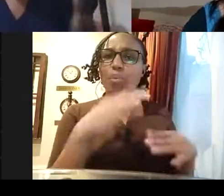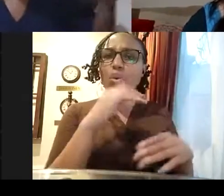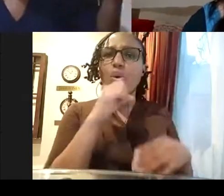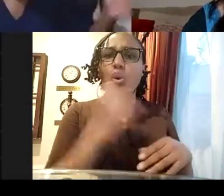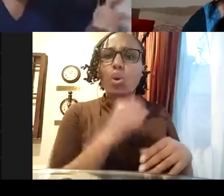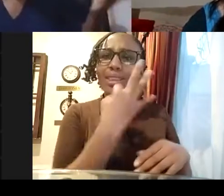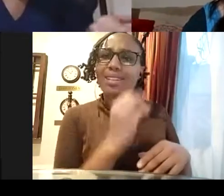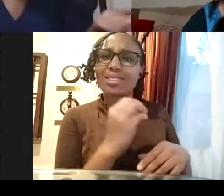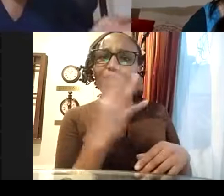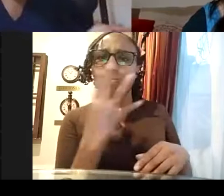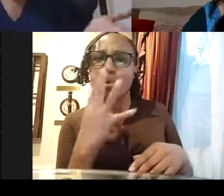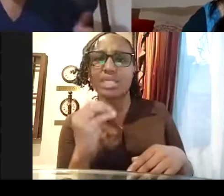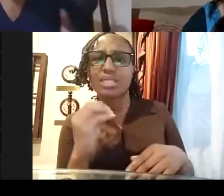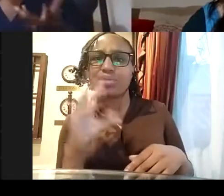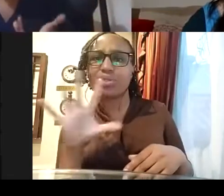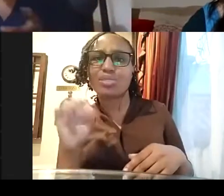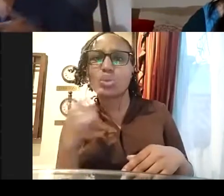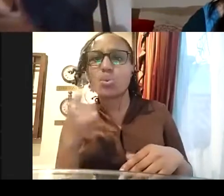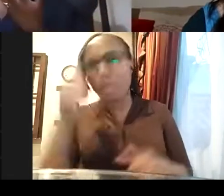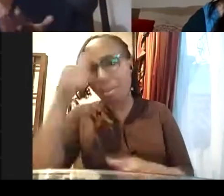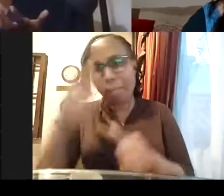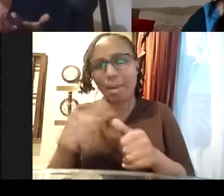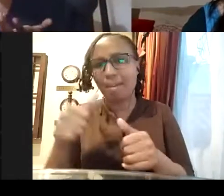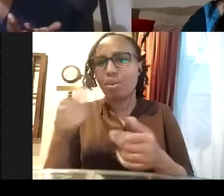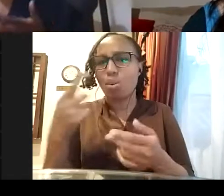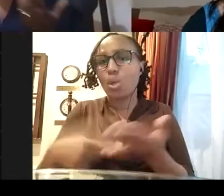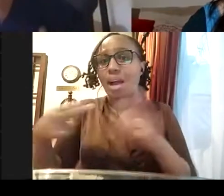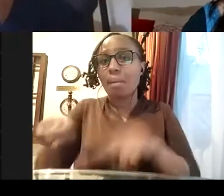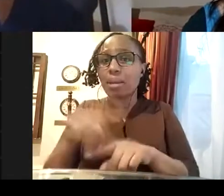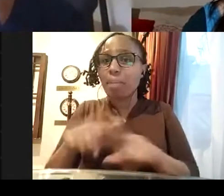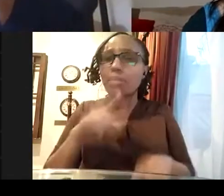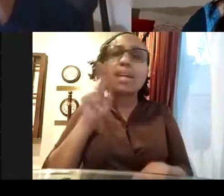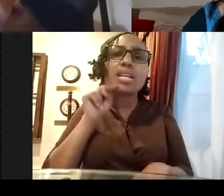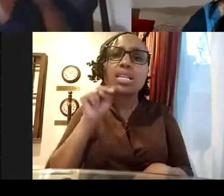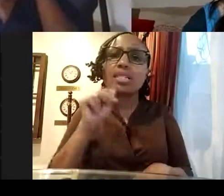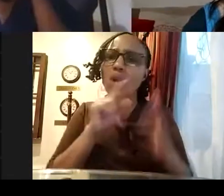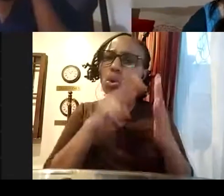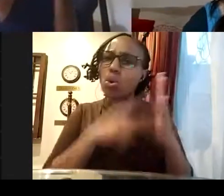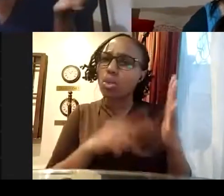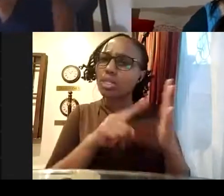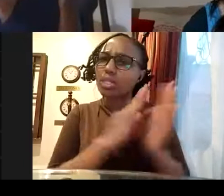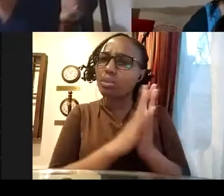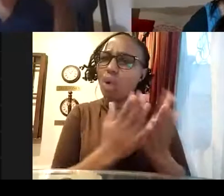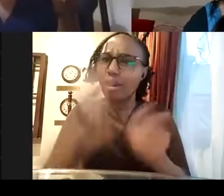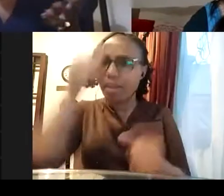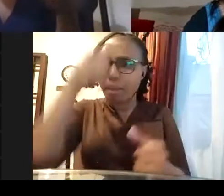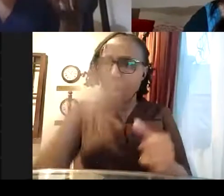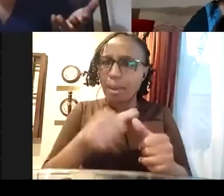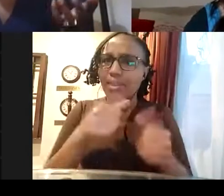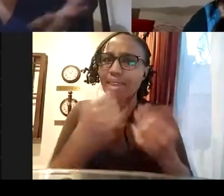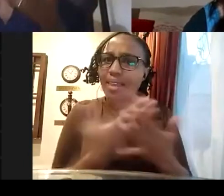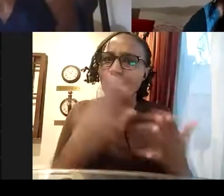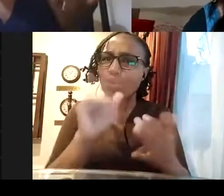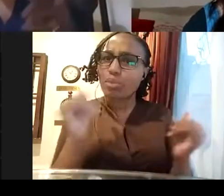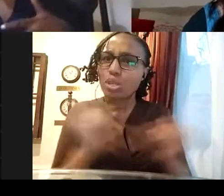40s, 50s, who remember 07, right? But then my niece read this book and told me, oh my goodness, like, you know, I remember the thing from the news. I remember not being able to